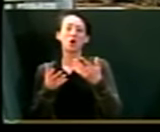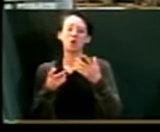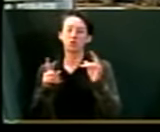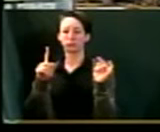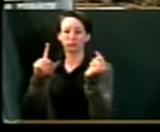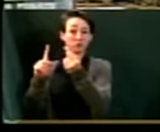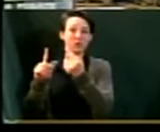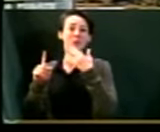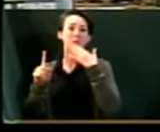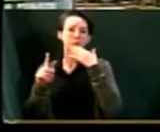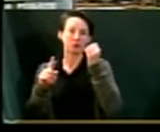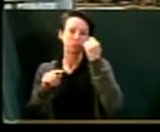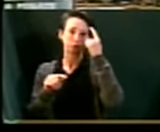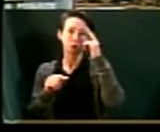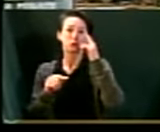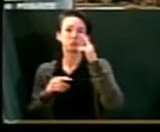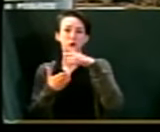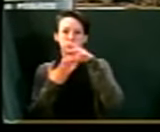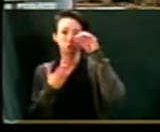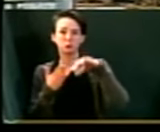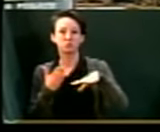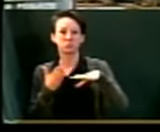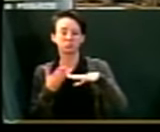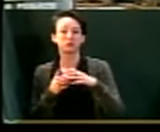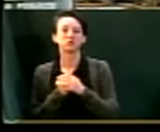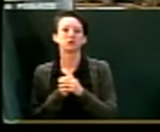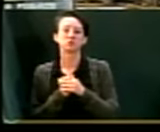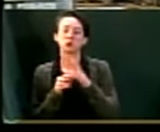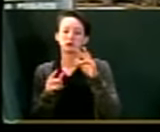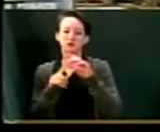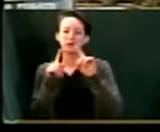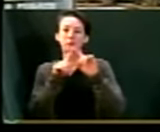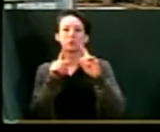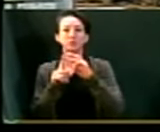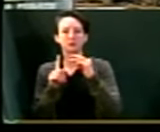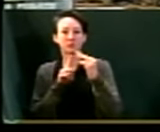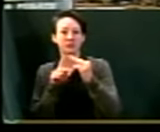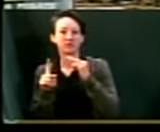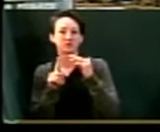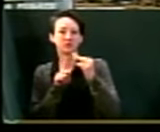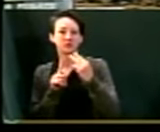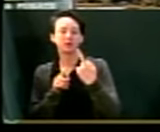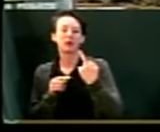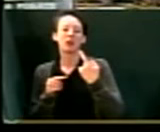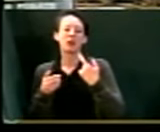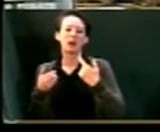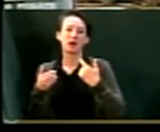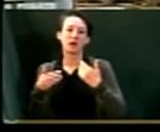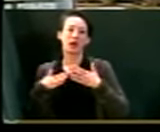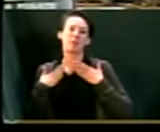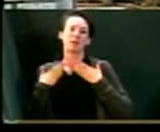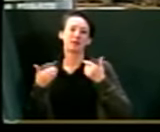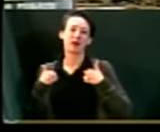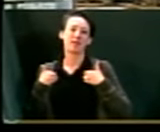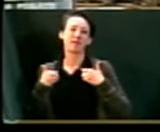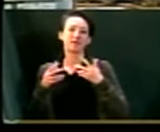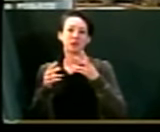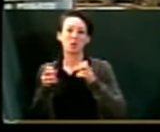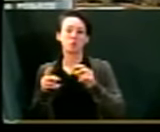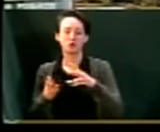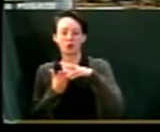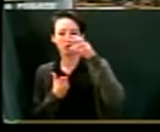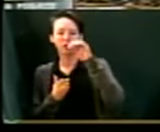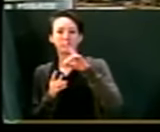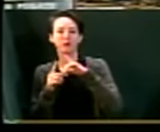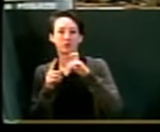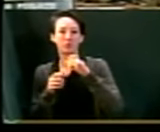And so I'm glad that we've had the opportunity to learn from one another, and I wish you all the best, and thank